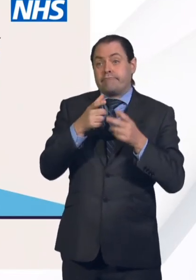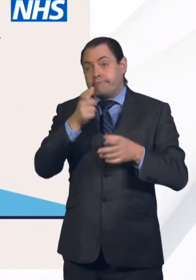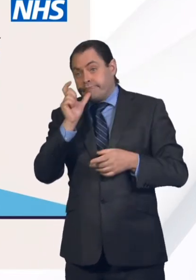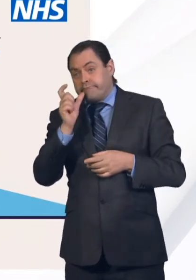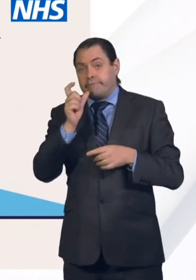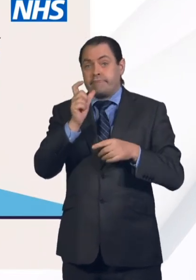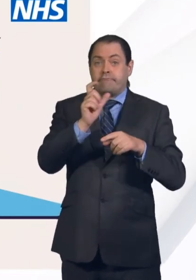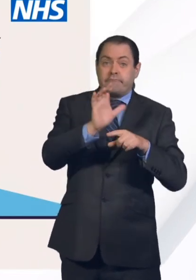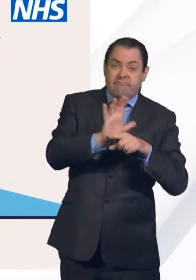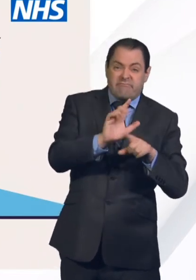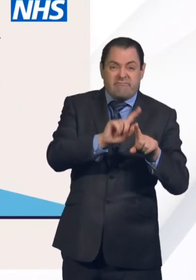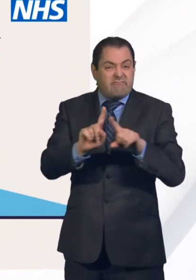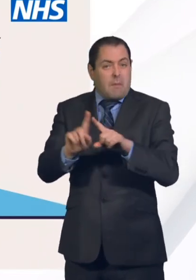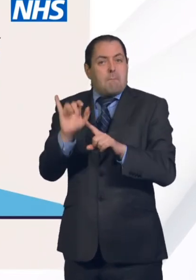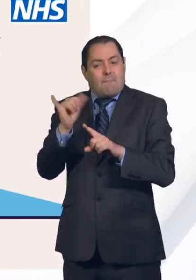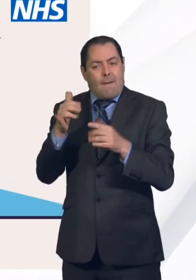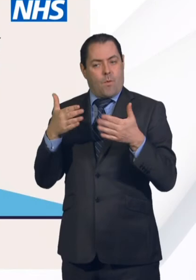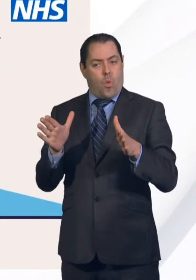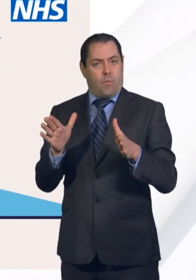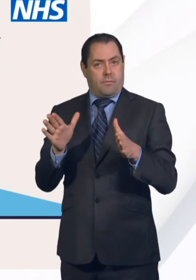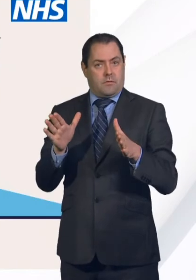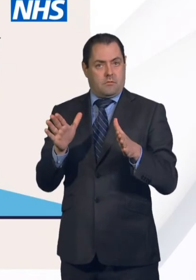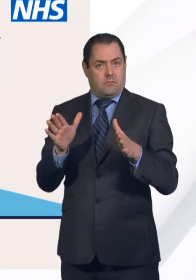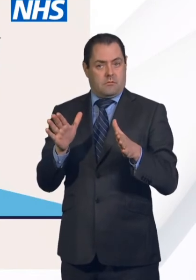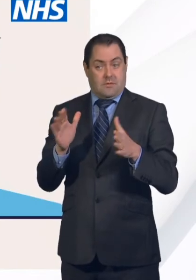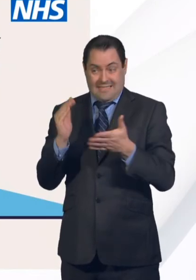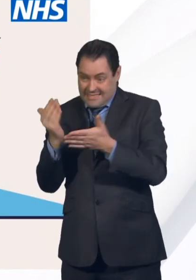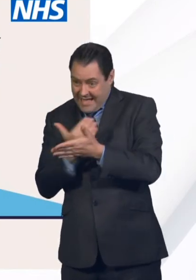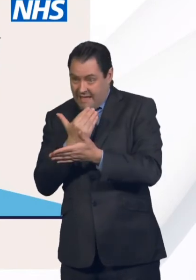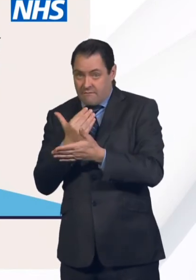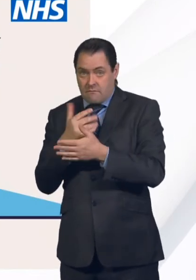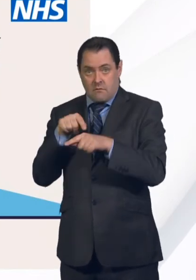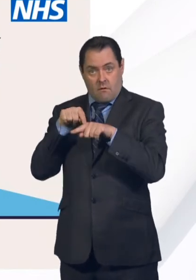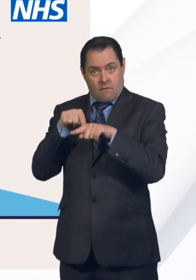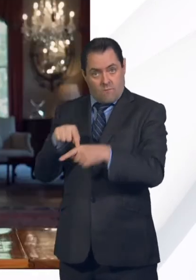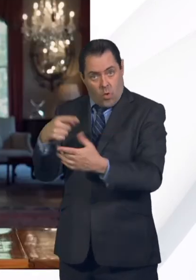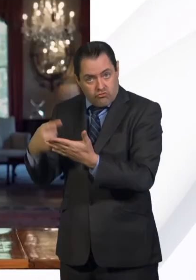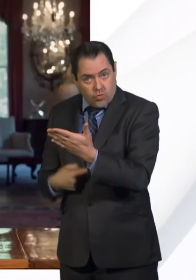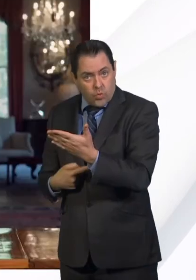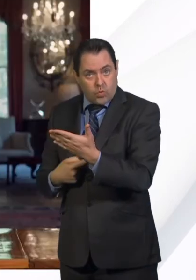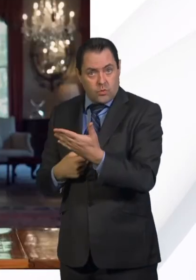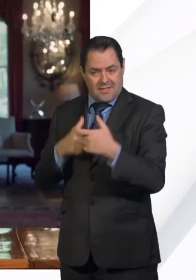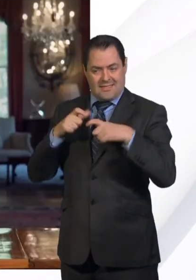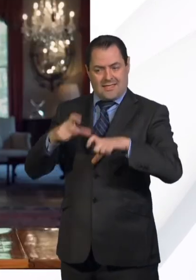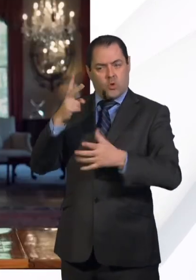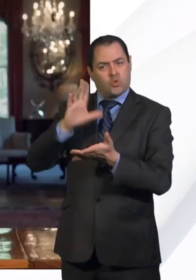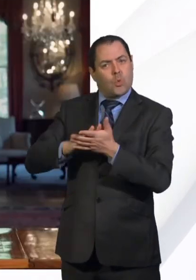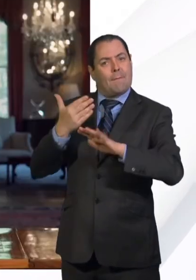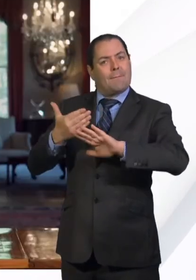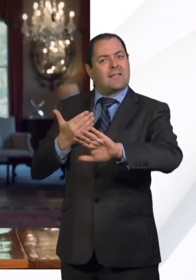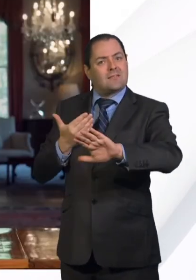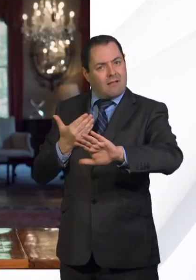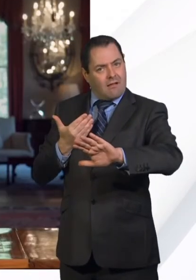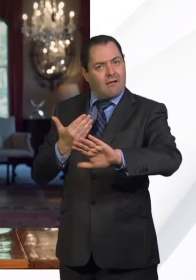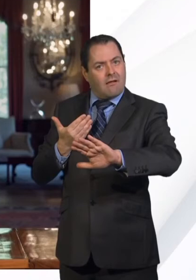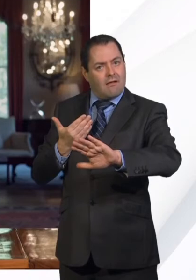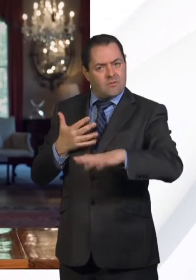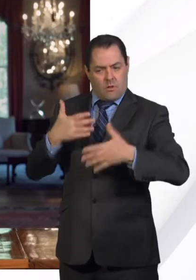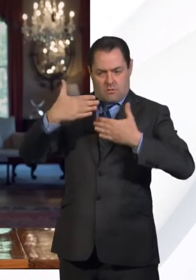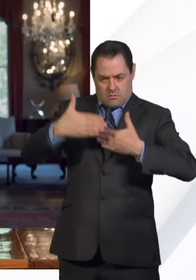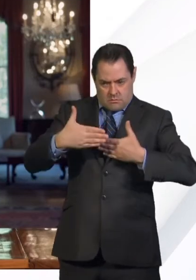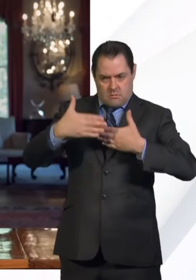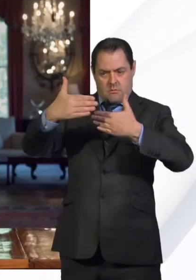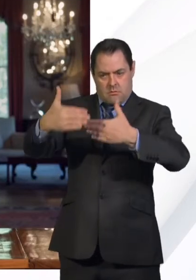public places, provided they're safe and enforce social distancing. Throughout this period of the next